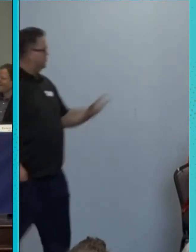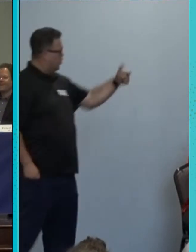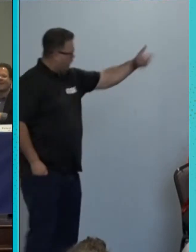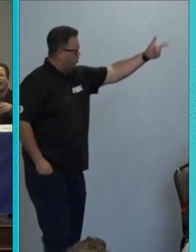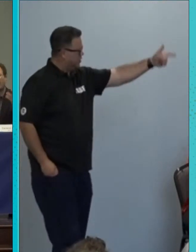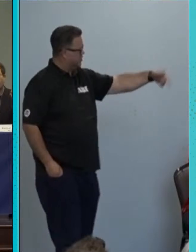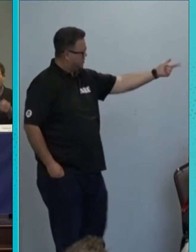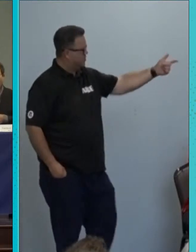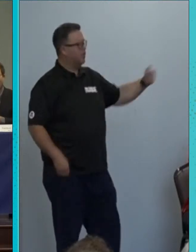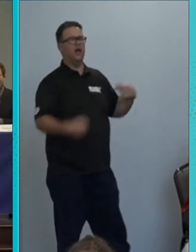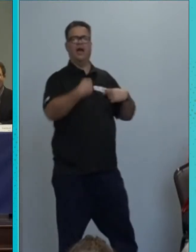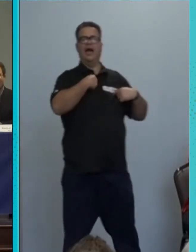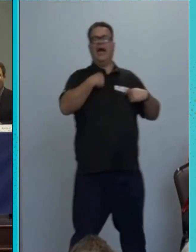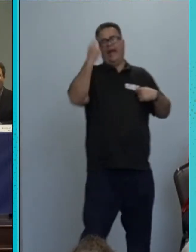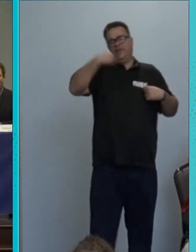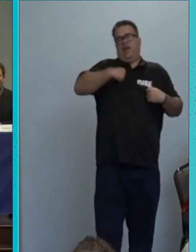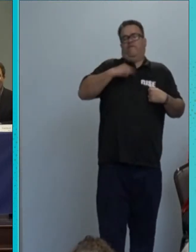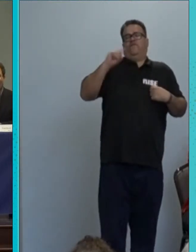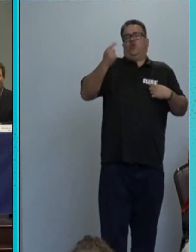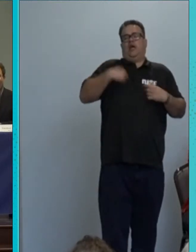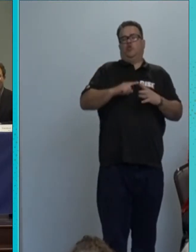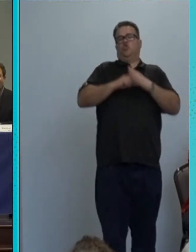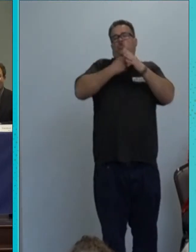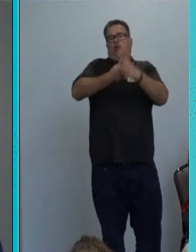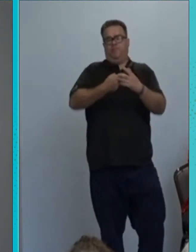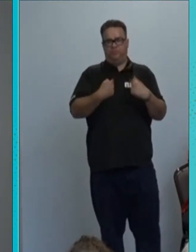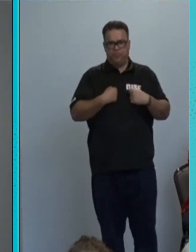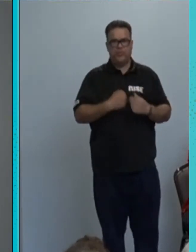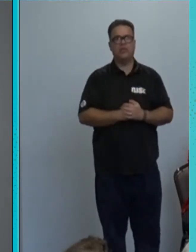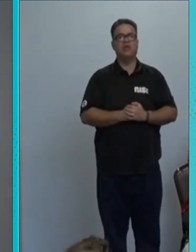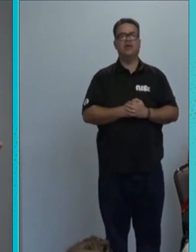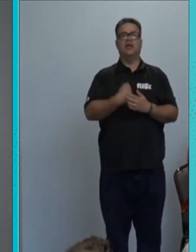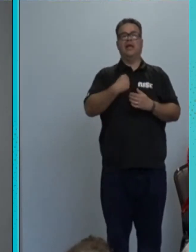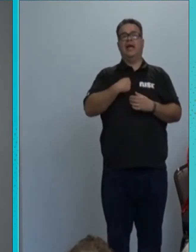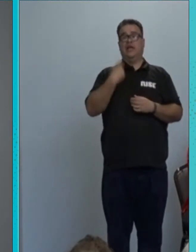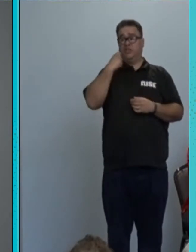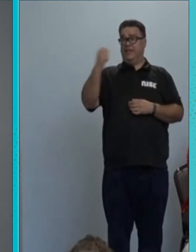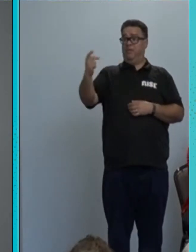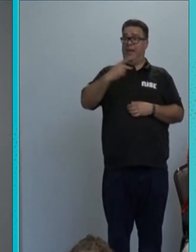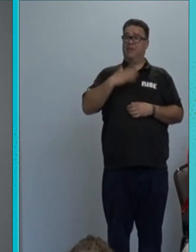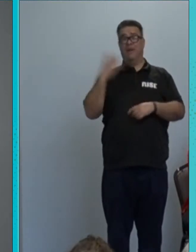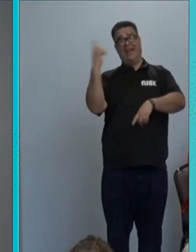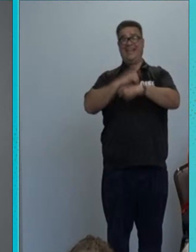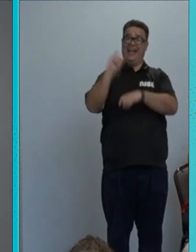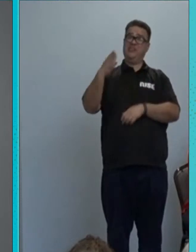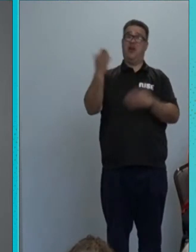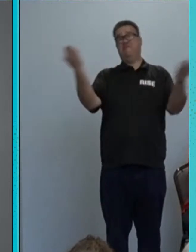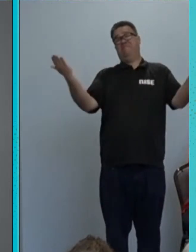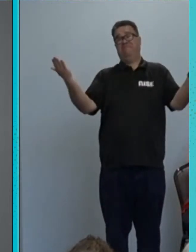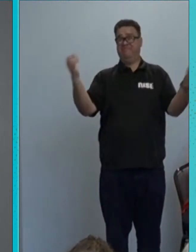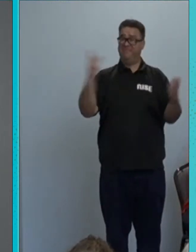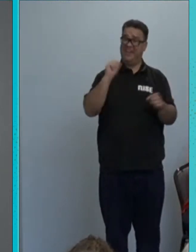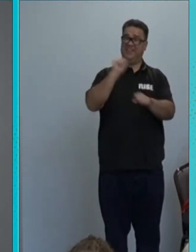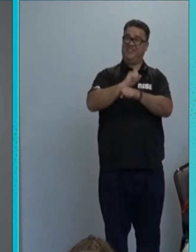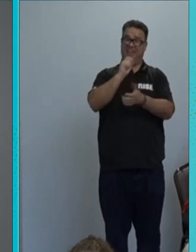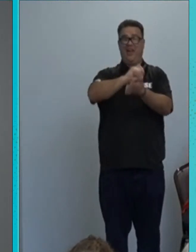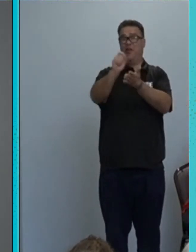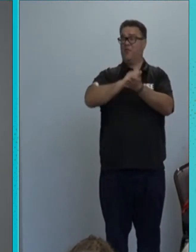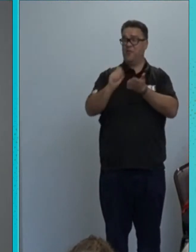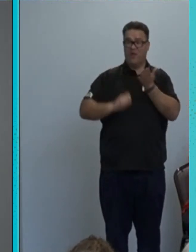You start. Well, okay, I can start. I just returned to my day job, so I